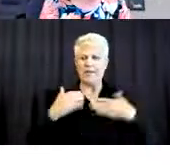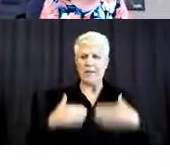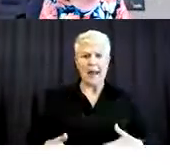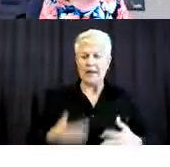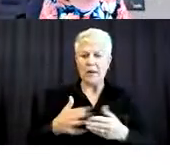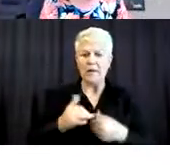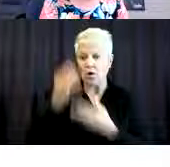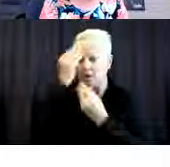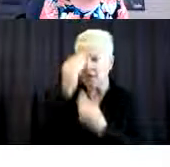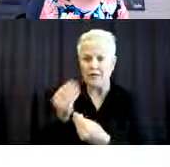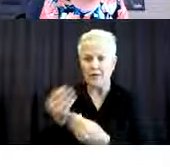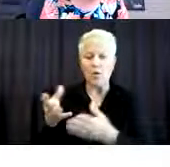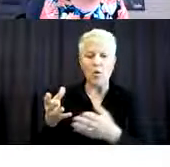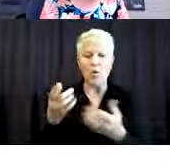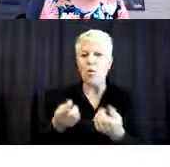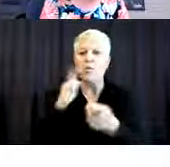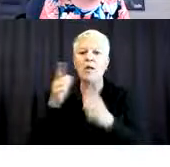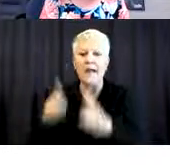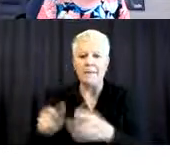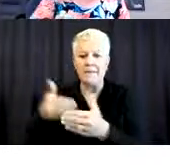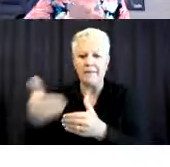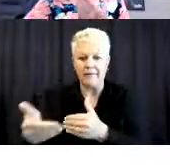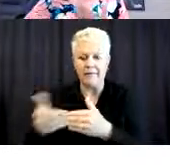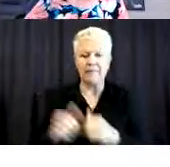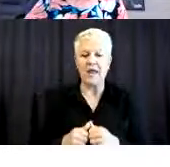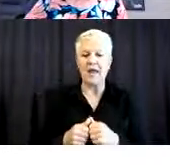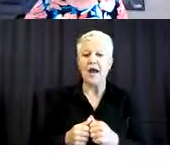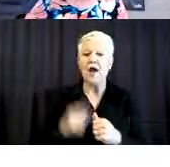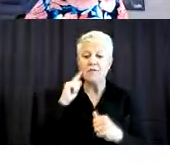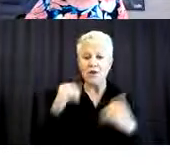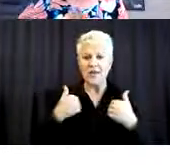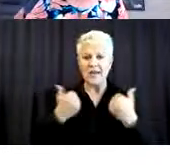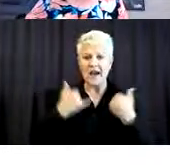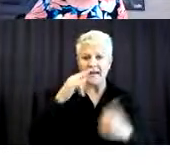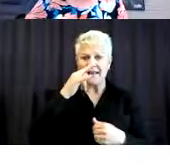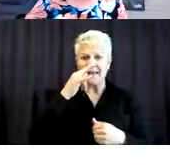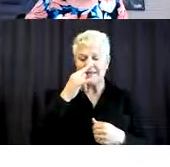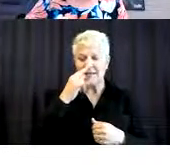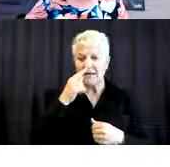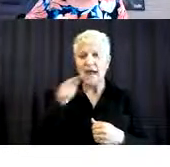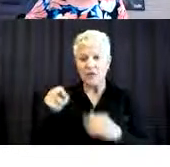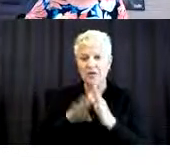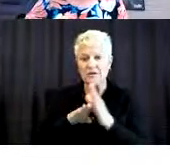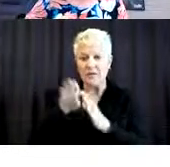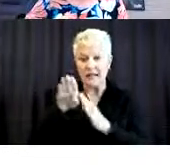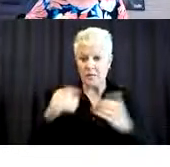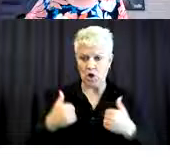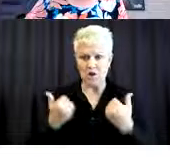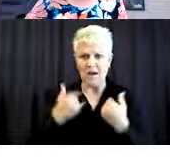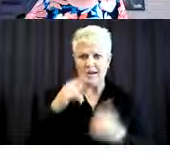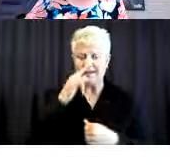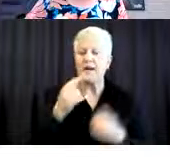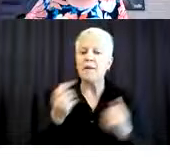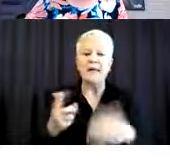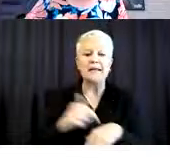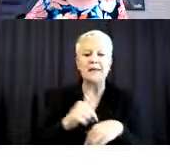let a child know what is about to happen. For our youngest kids and our developmental youngest children, a lot of